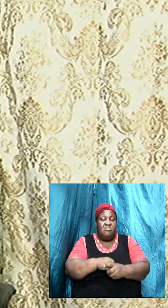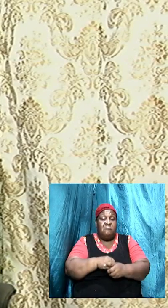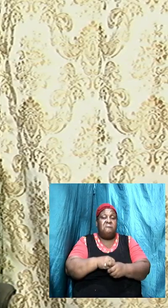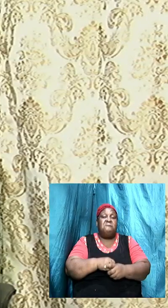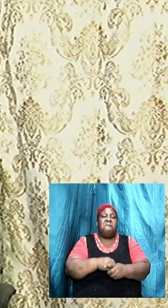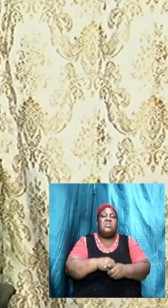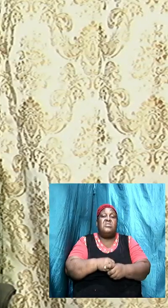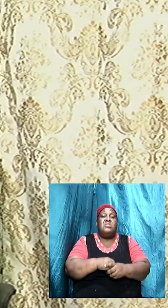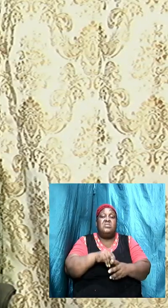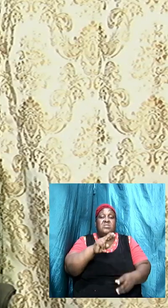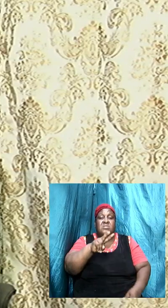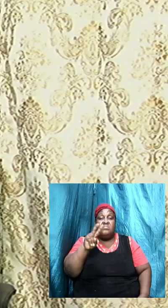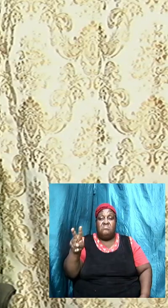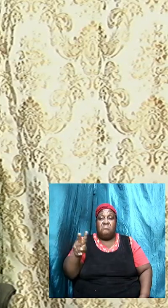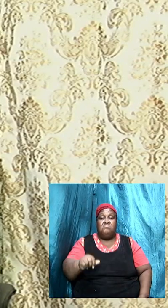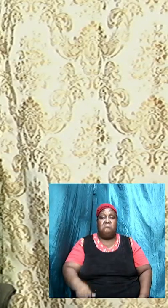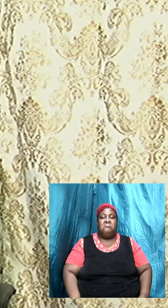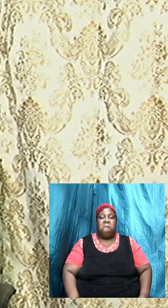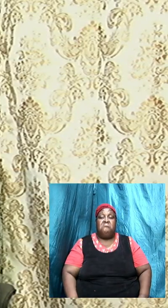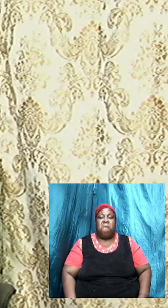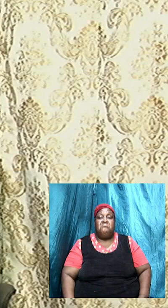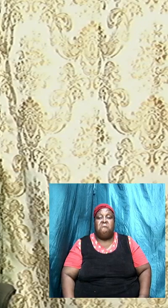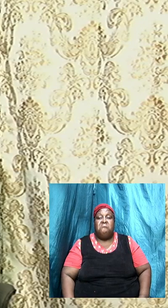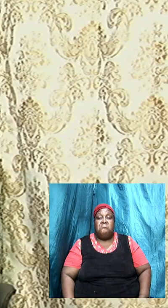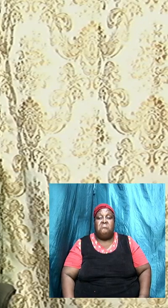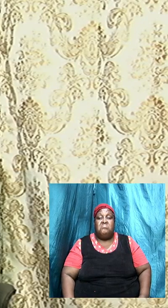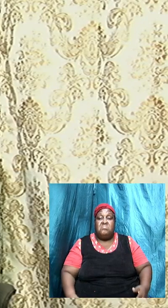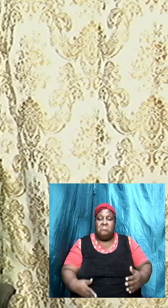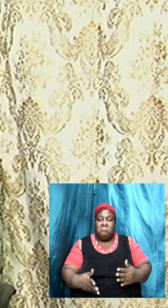2022, they will launch.